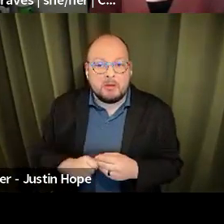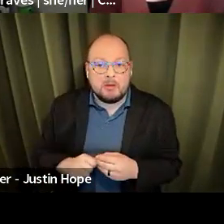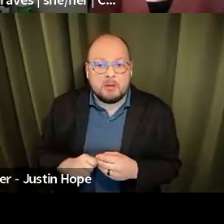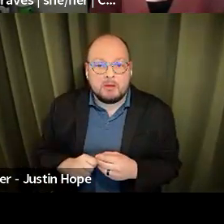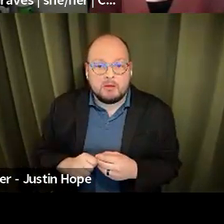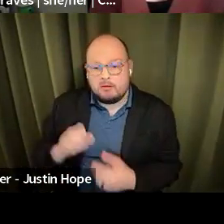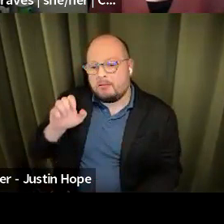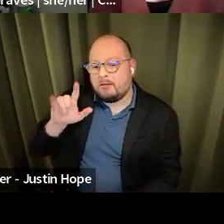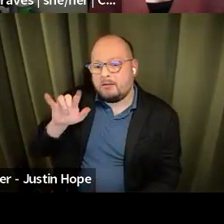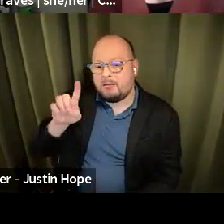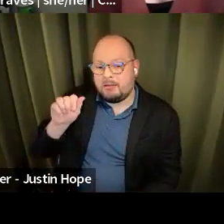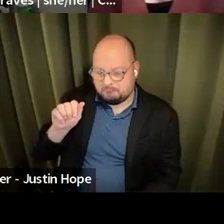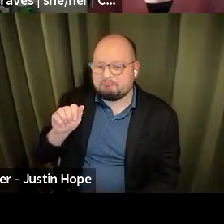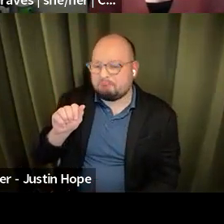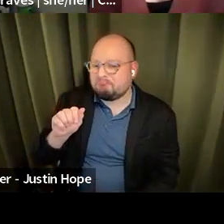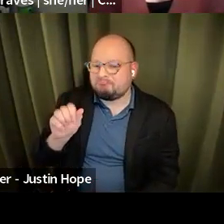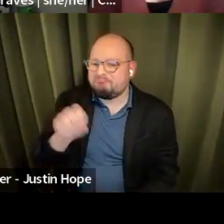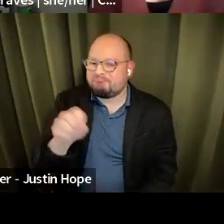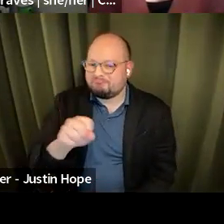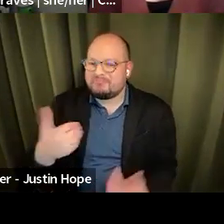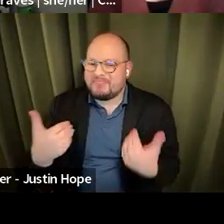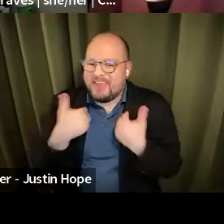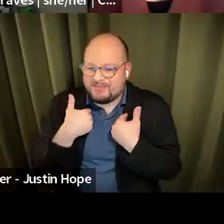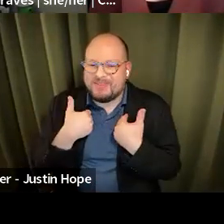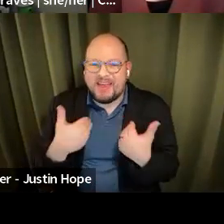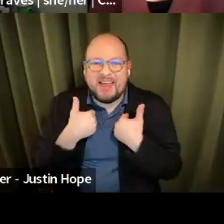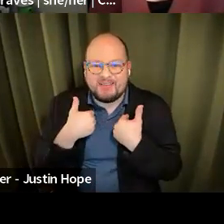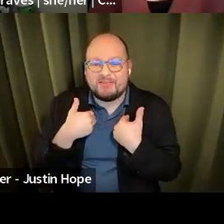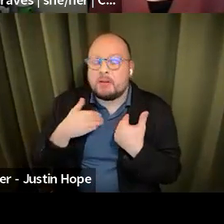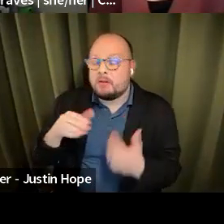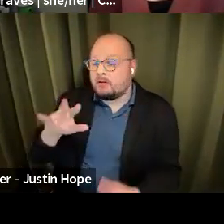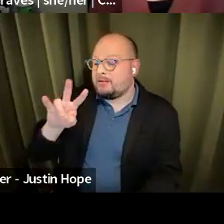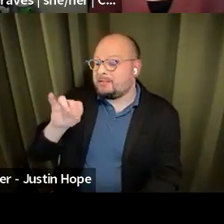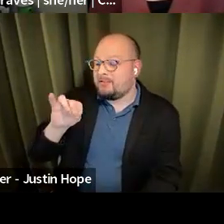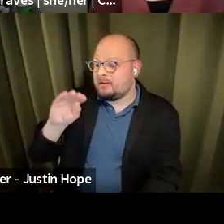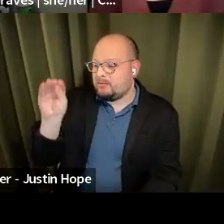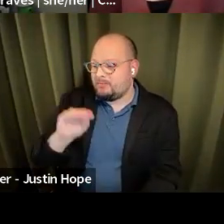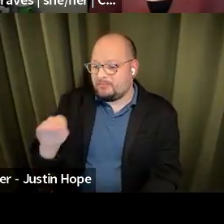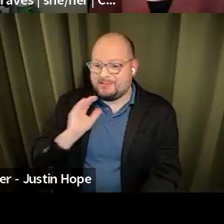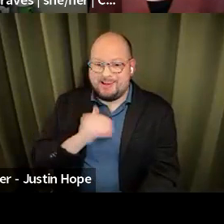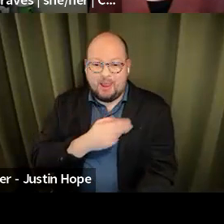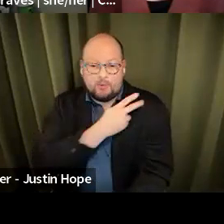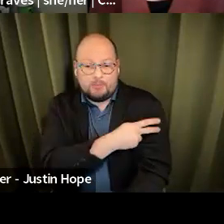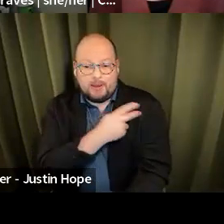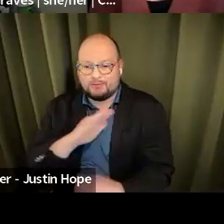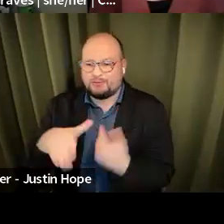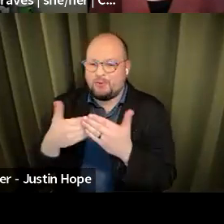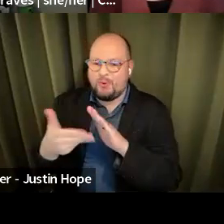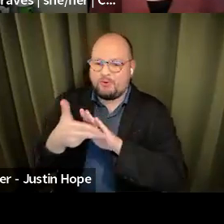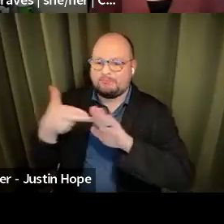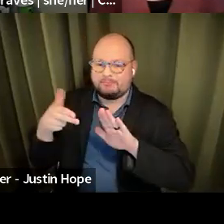We do, and again, because we have a huge 70% of all the patients that come here are considered to be LEP, so